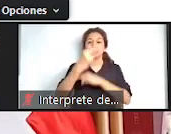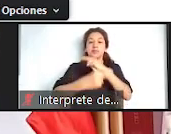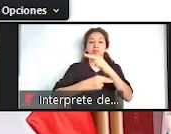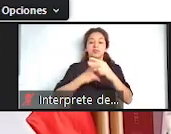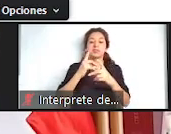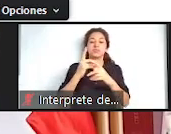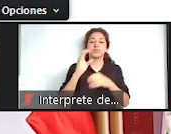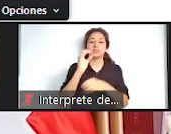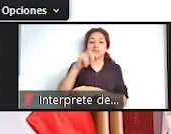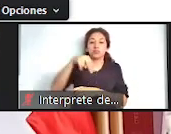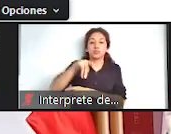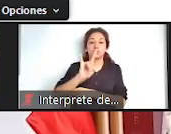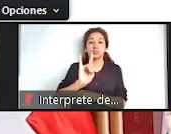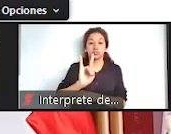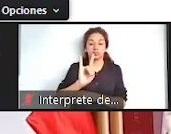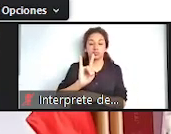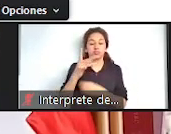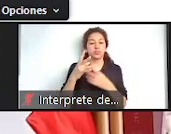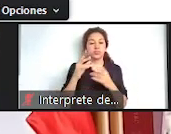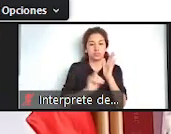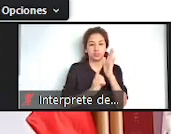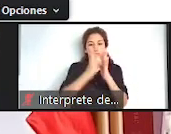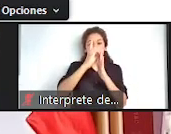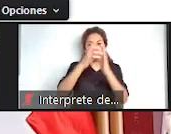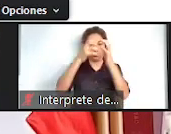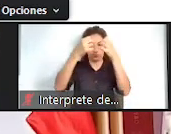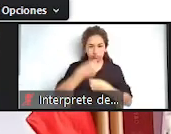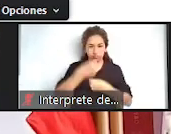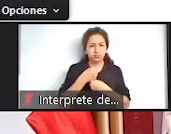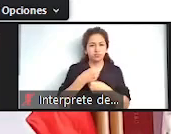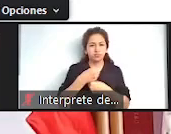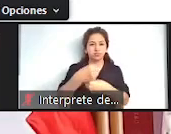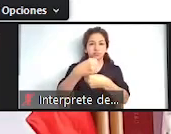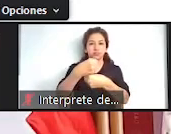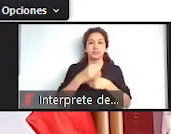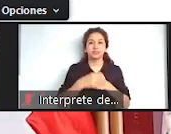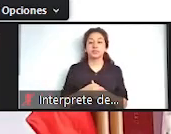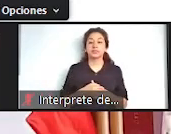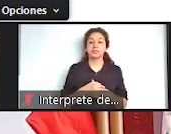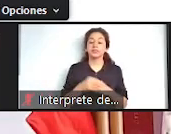2030 agenda in the united nations for sustainable development